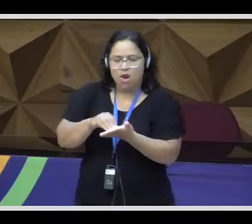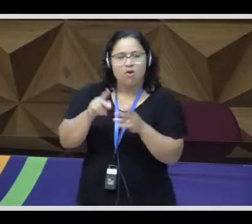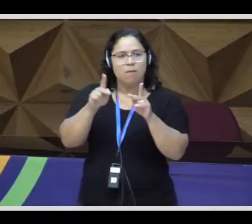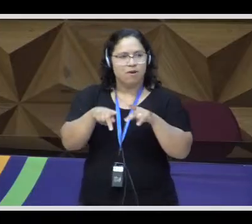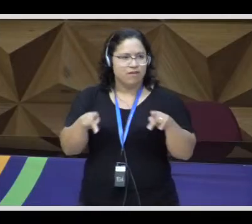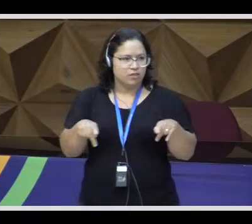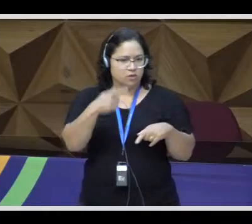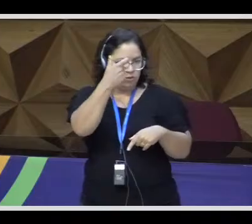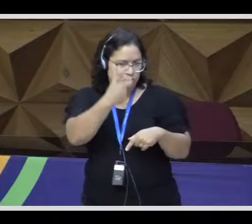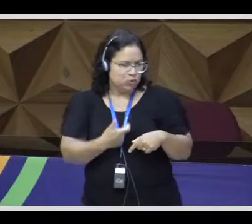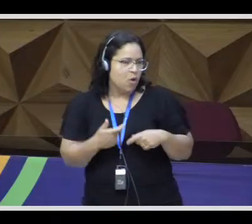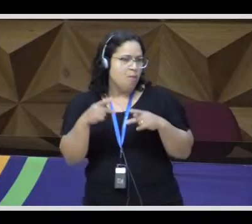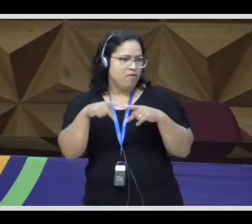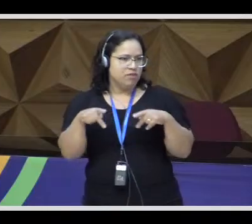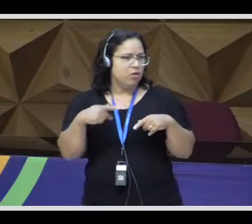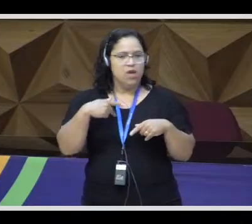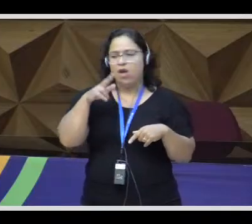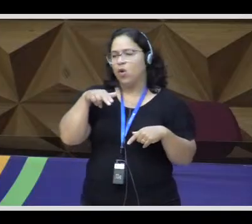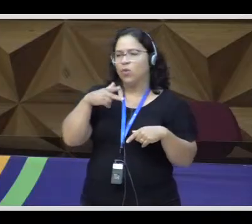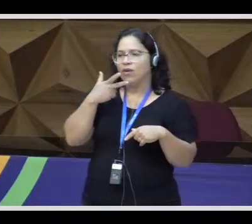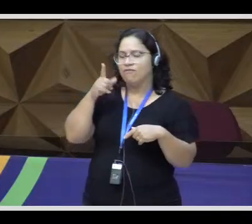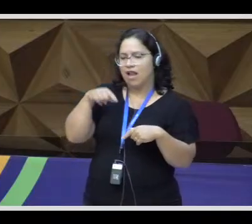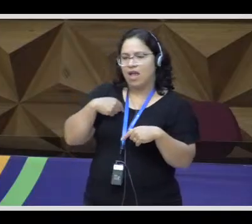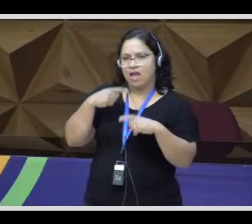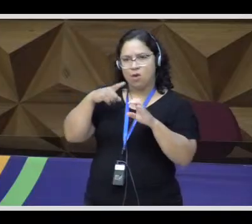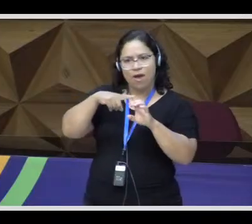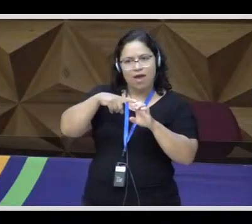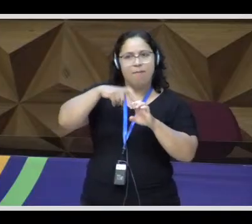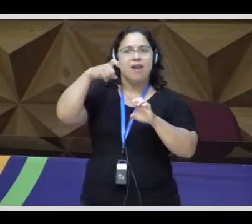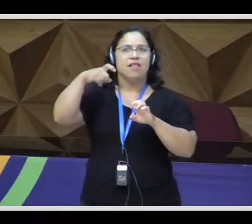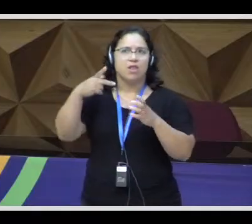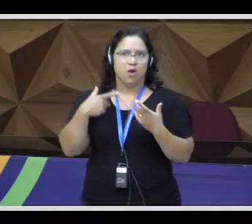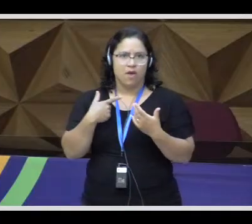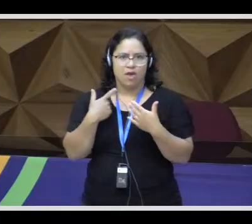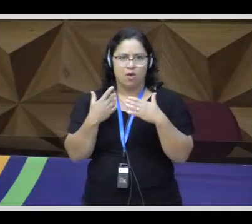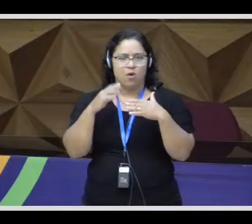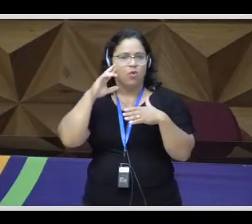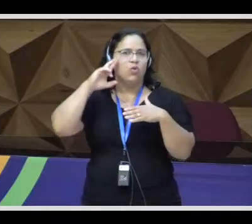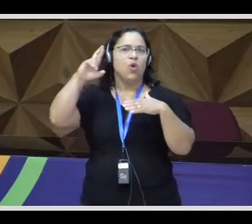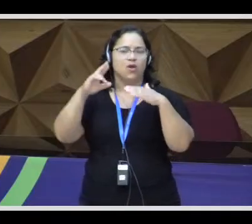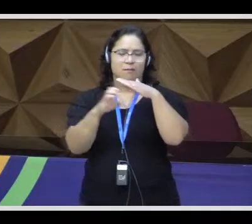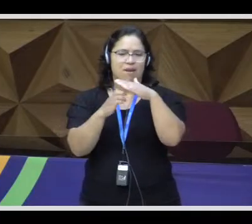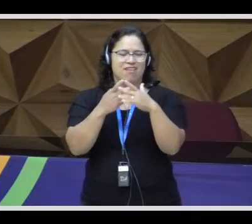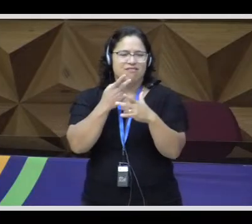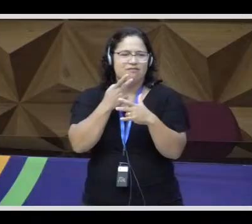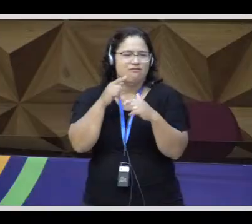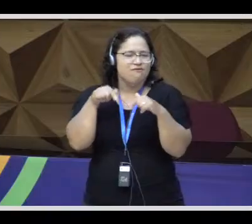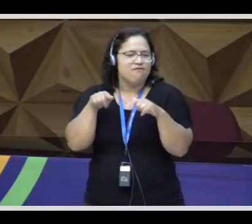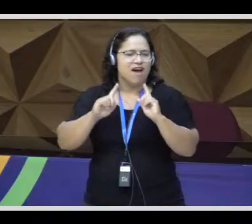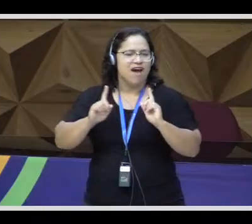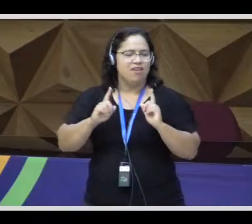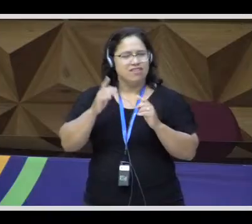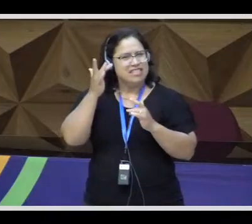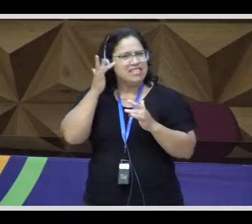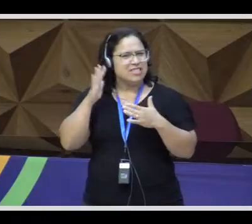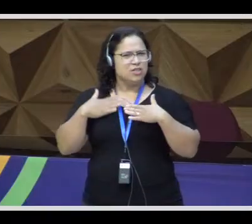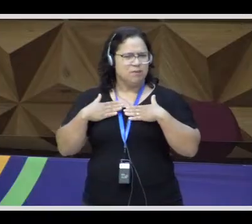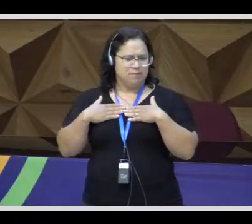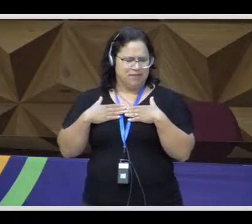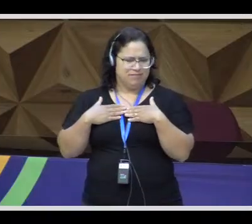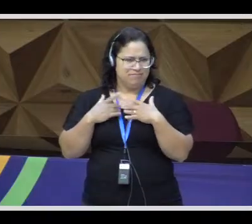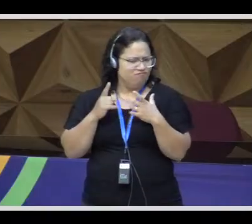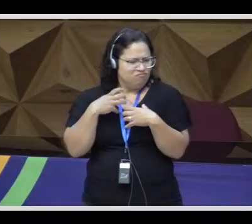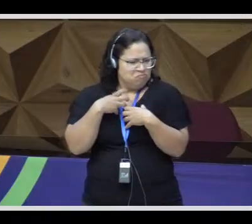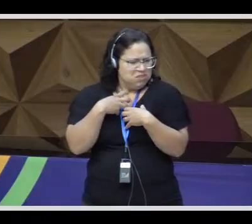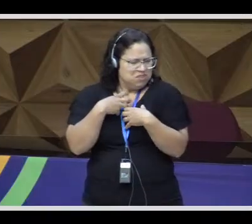I never say I'm an entrepreneur or, like I have a company. It's weird to me. I don't feel that way, right? And